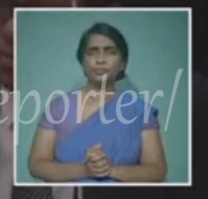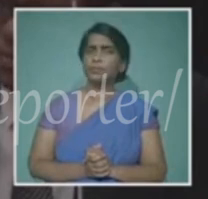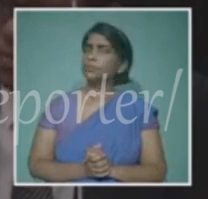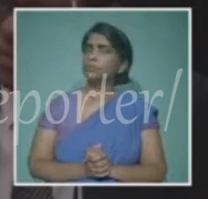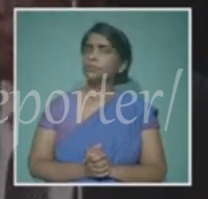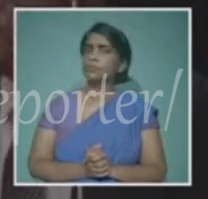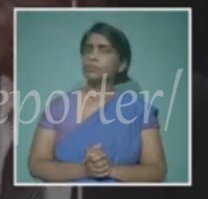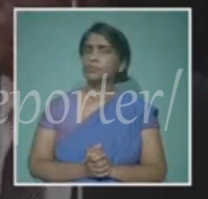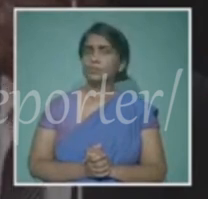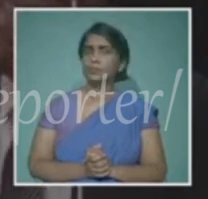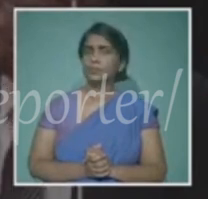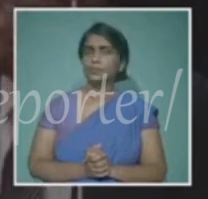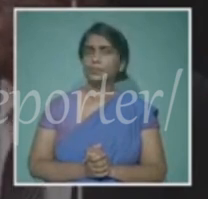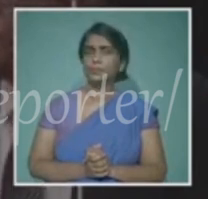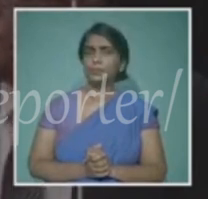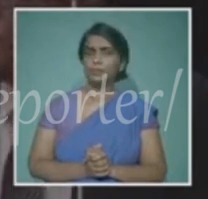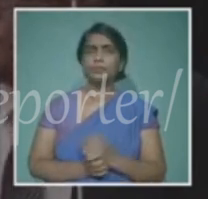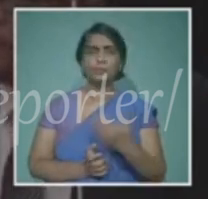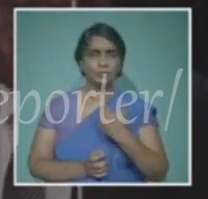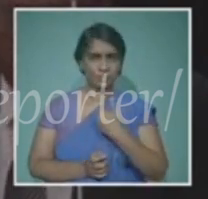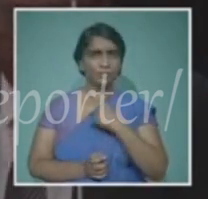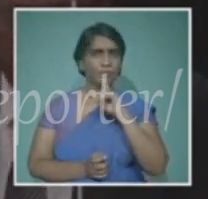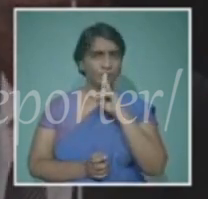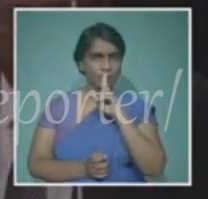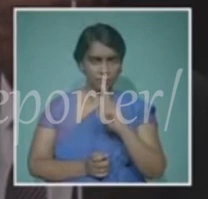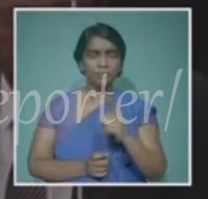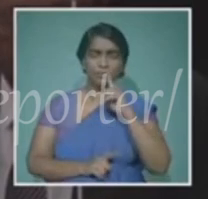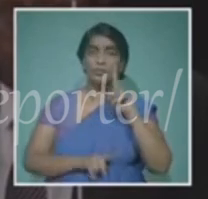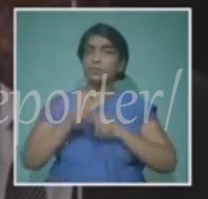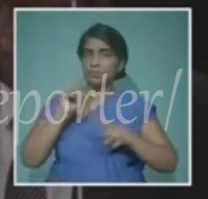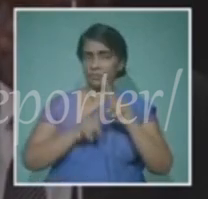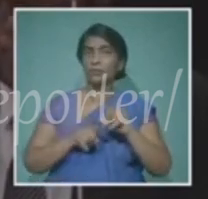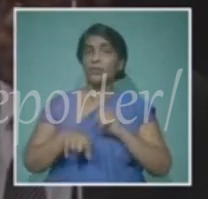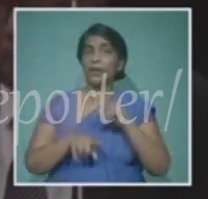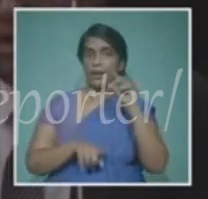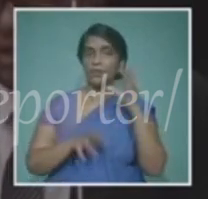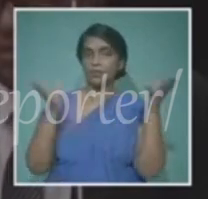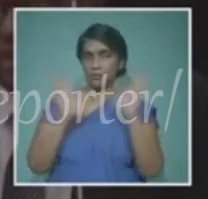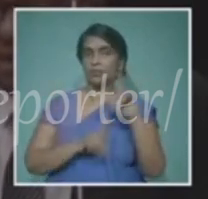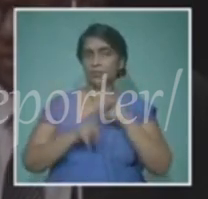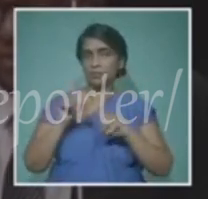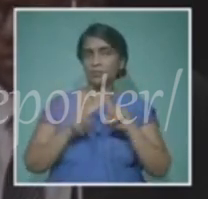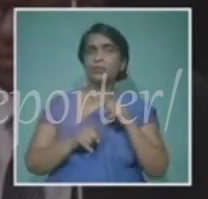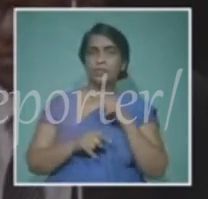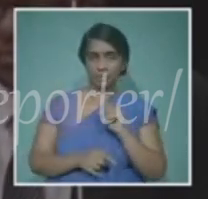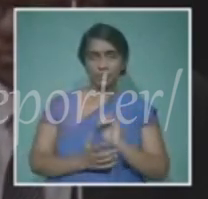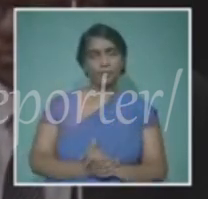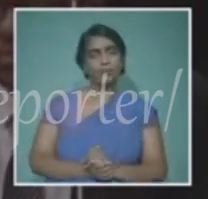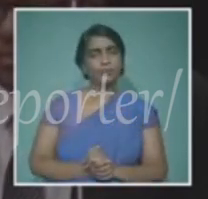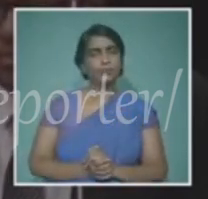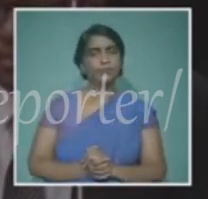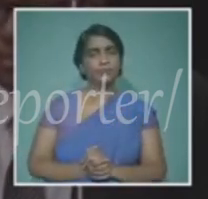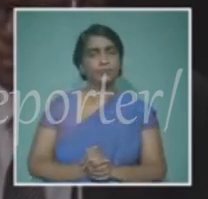at that and discuss the issues. Until then, let us start the debate on the that have been requested and opposition